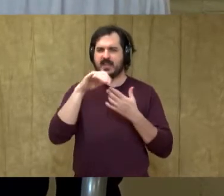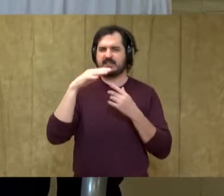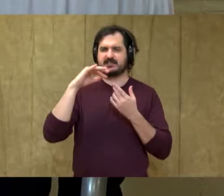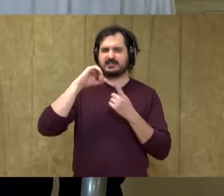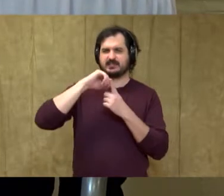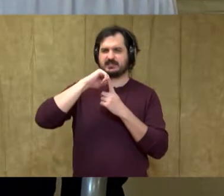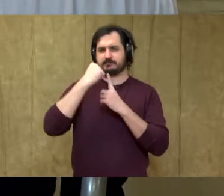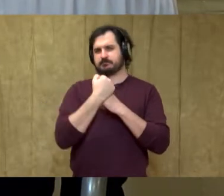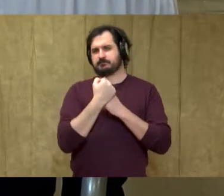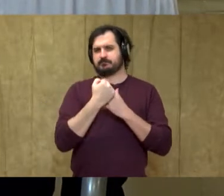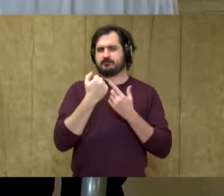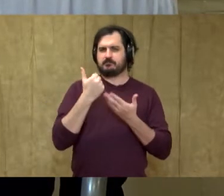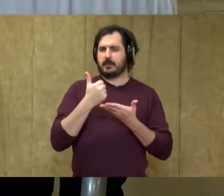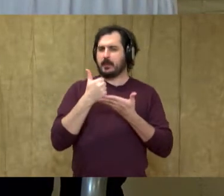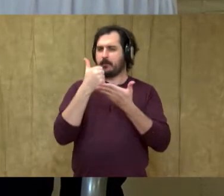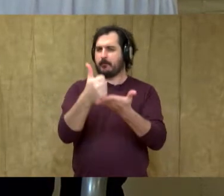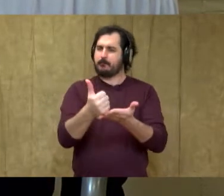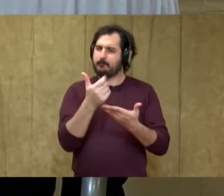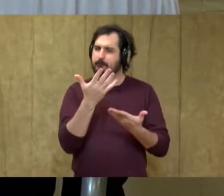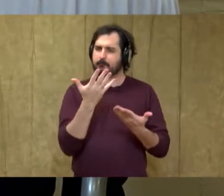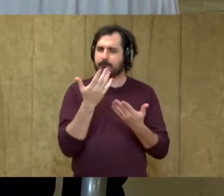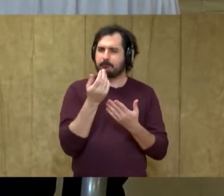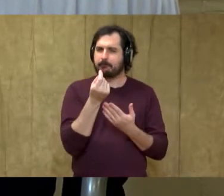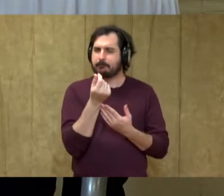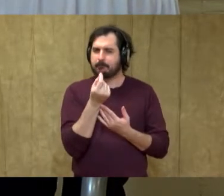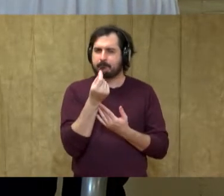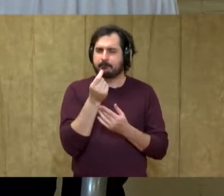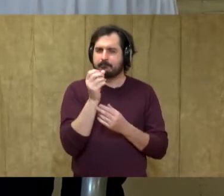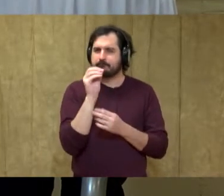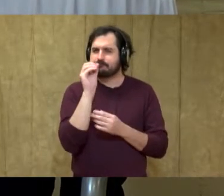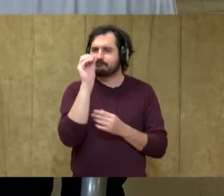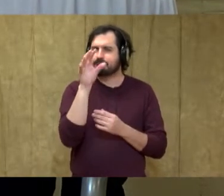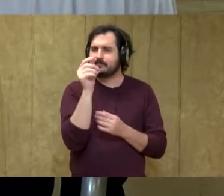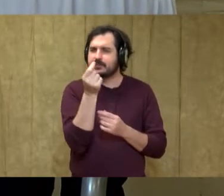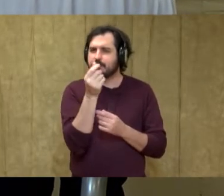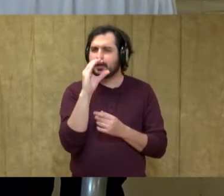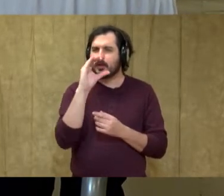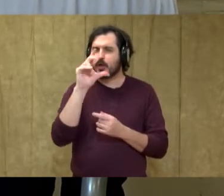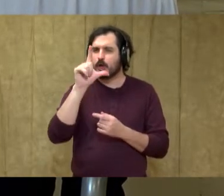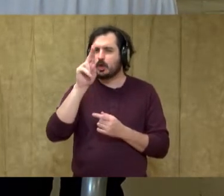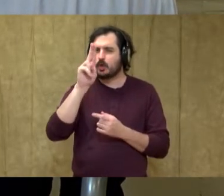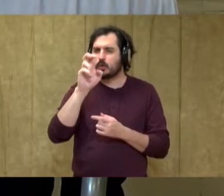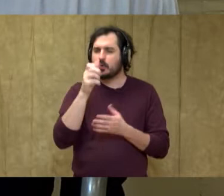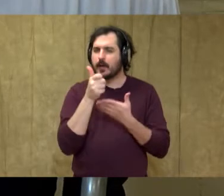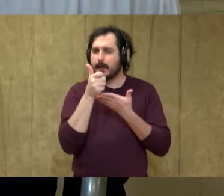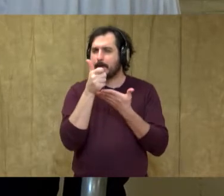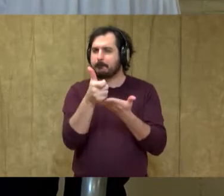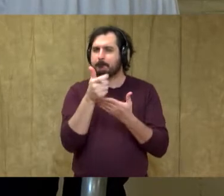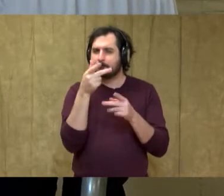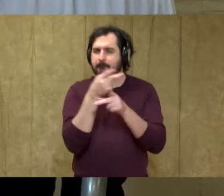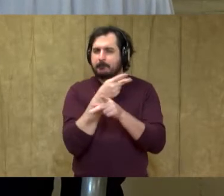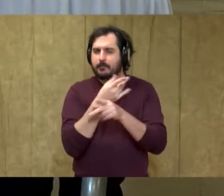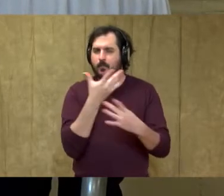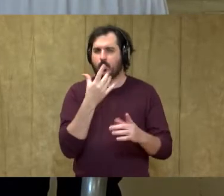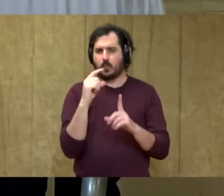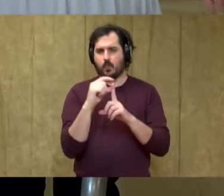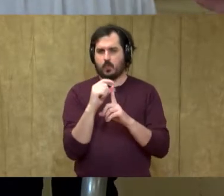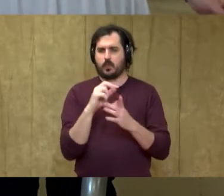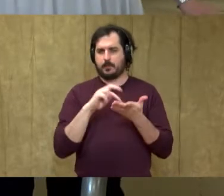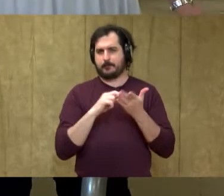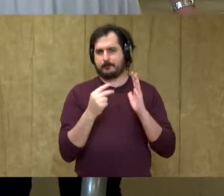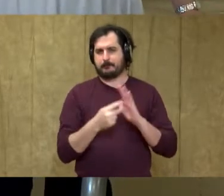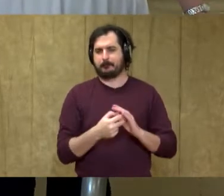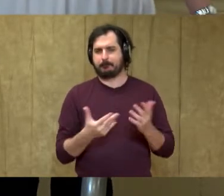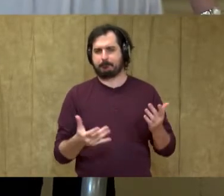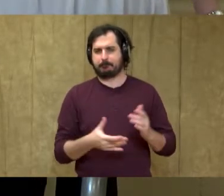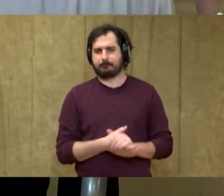Who said it? And sometimes that can even remind you what that, or kind of help you figure out what that word means.